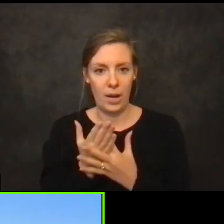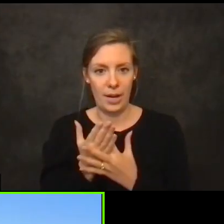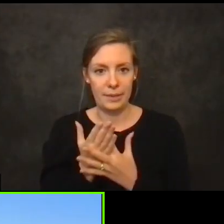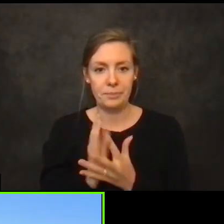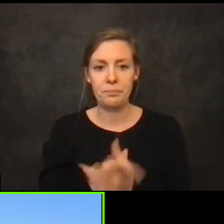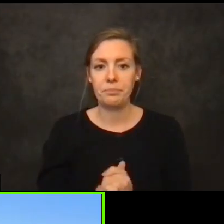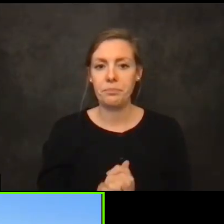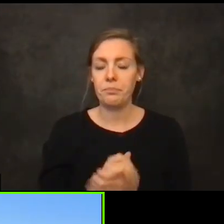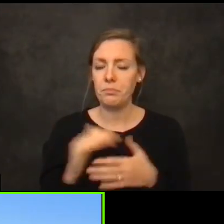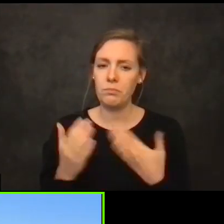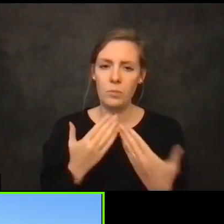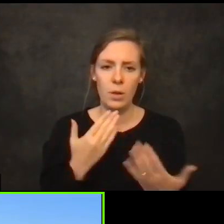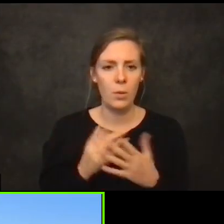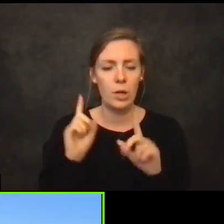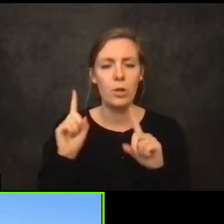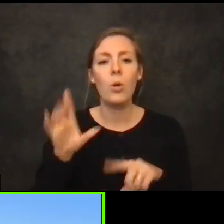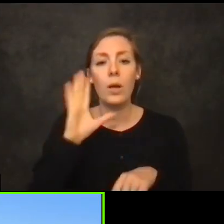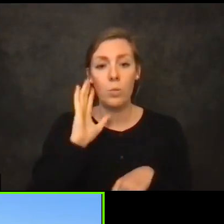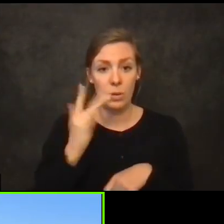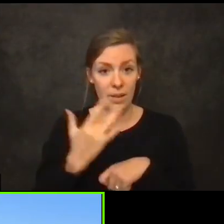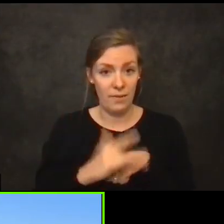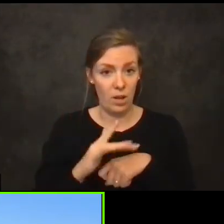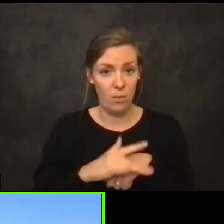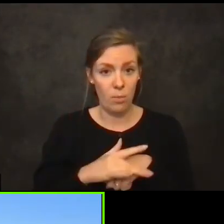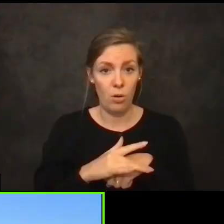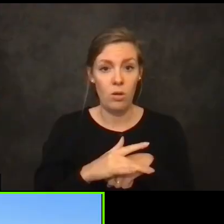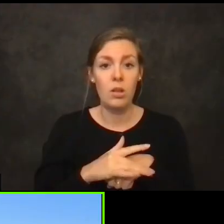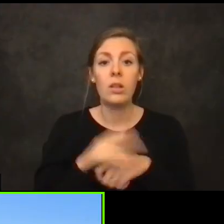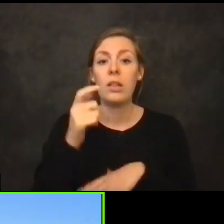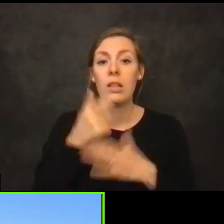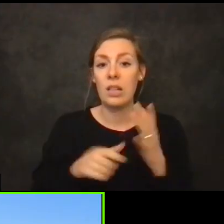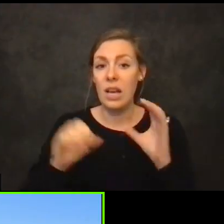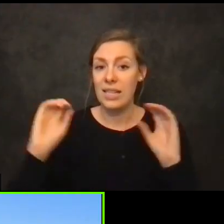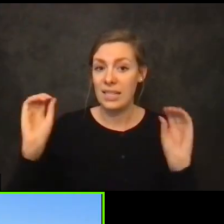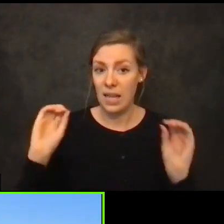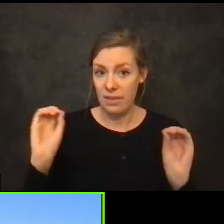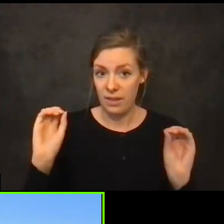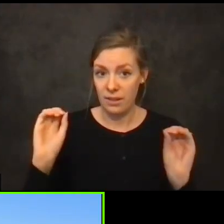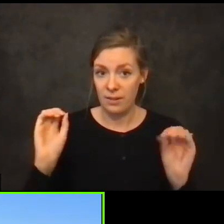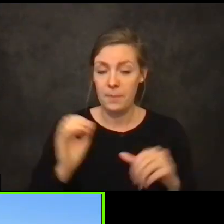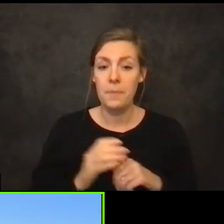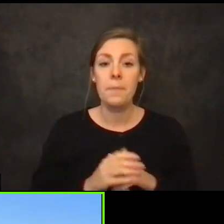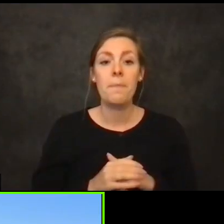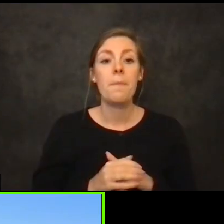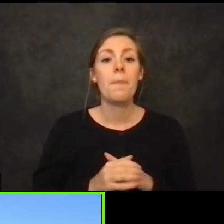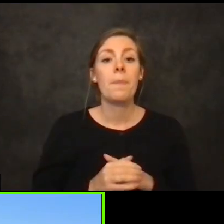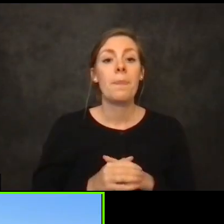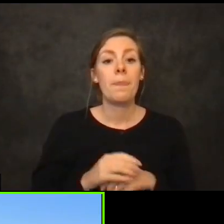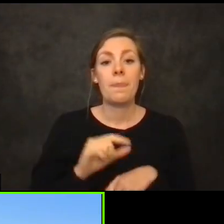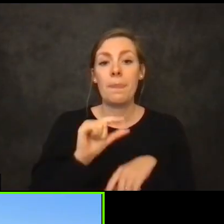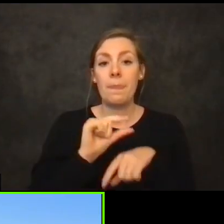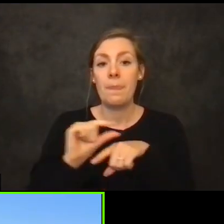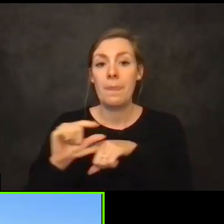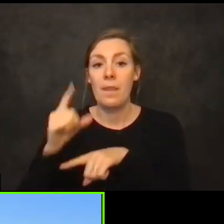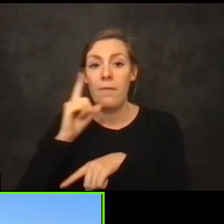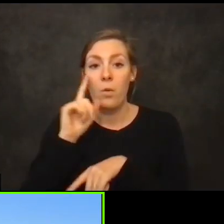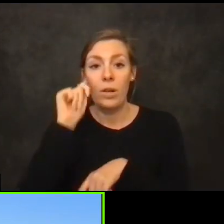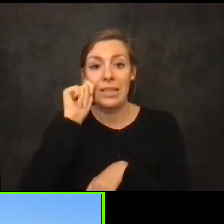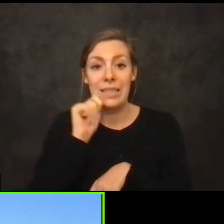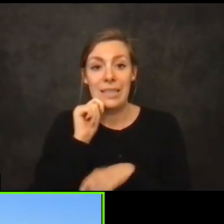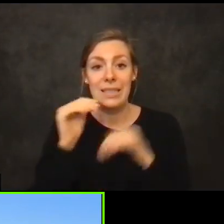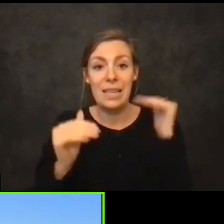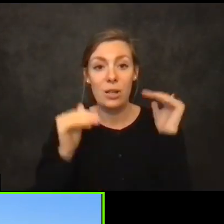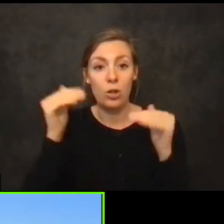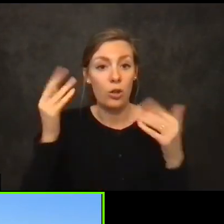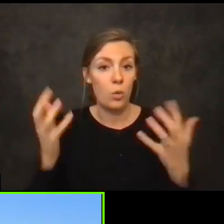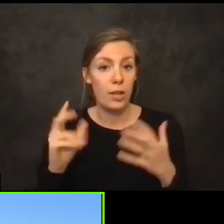you go, the vaccine will be available at no cost to you or to your children. Doses for teens and adults seeking their first or